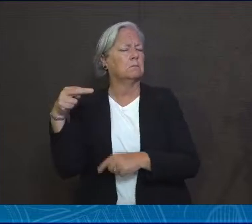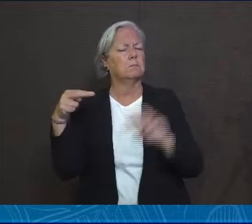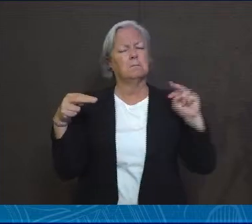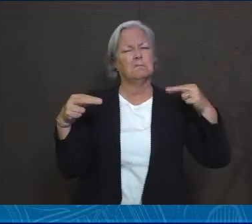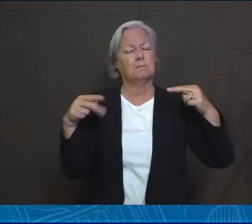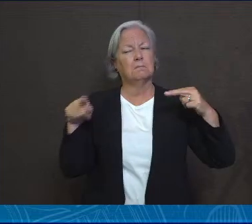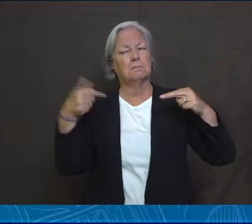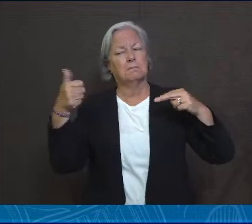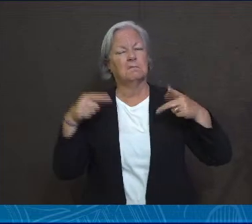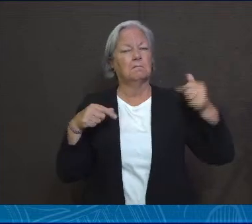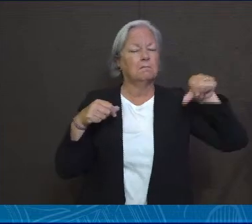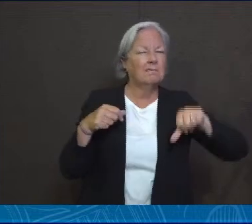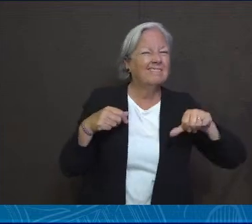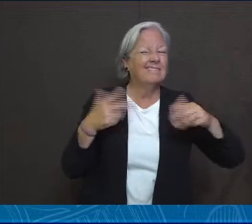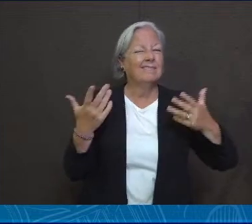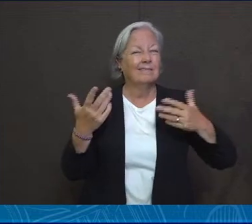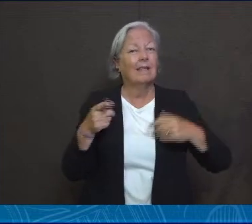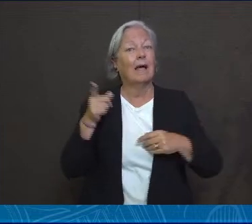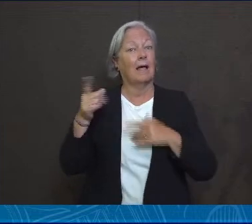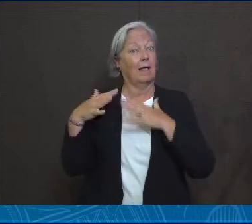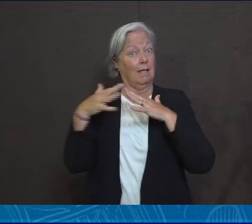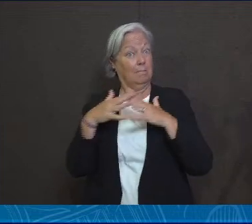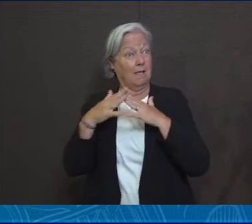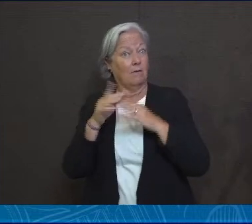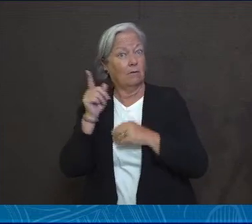for the record, the US does not control weather.